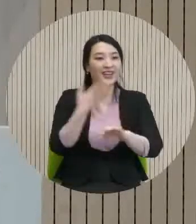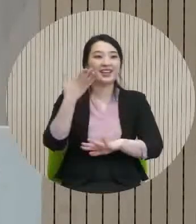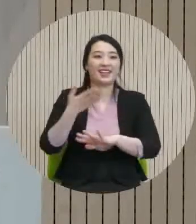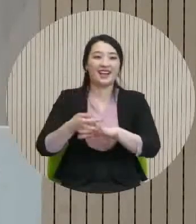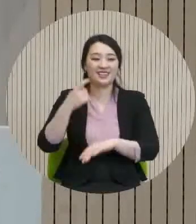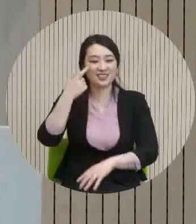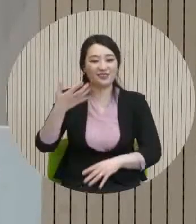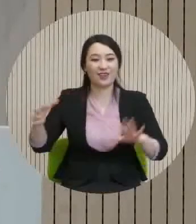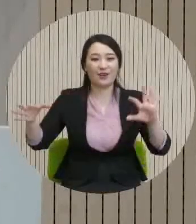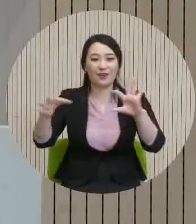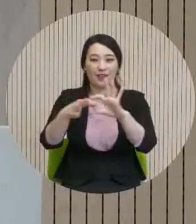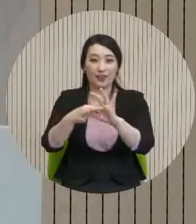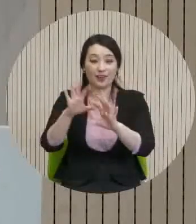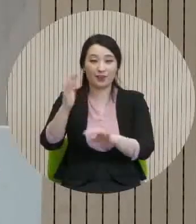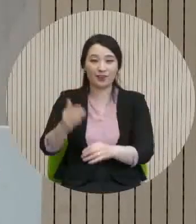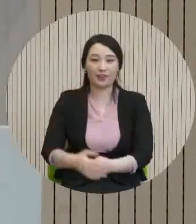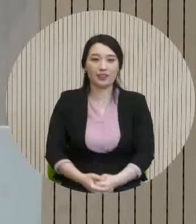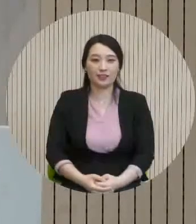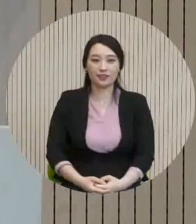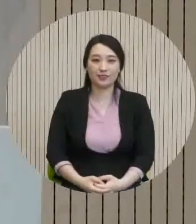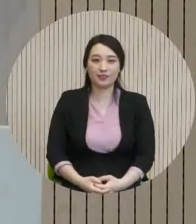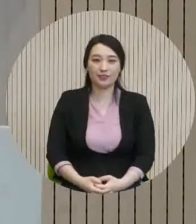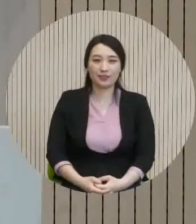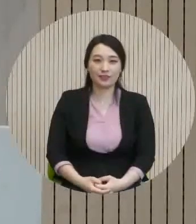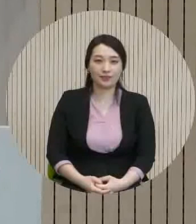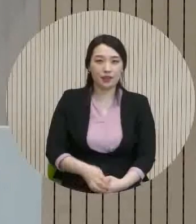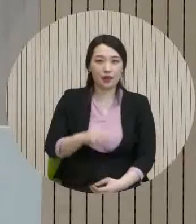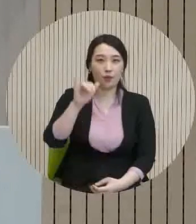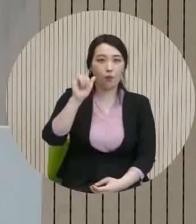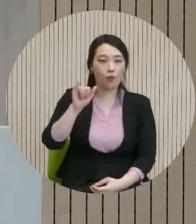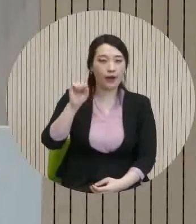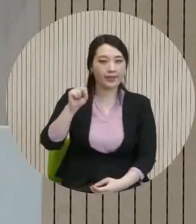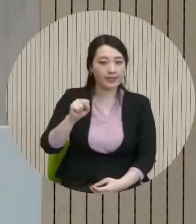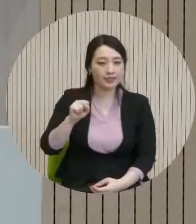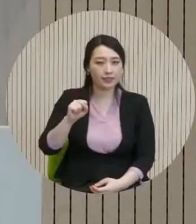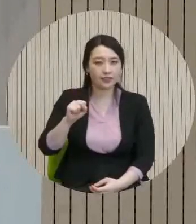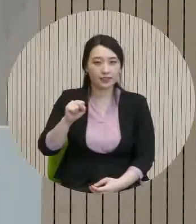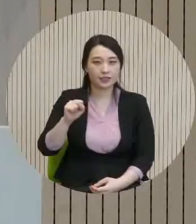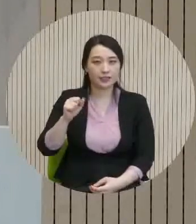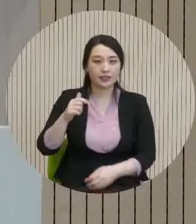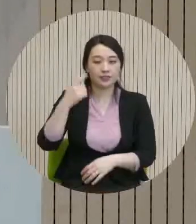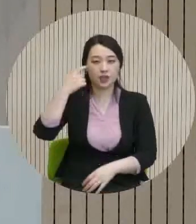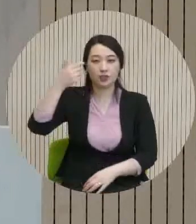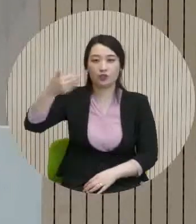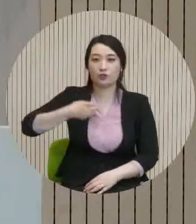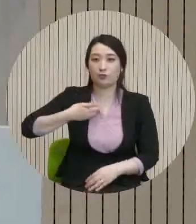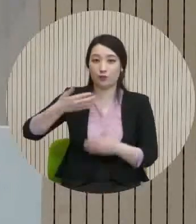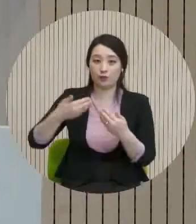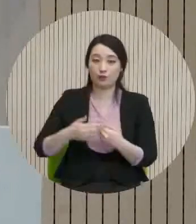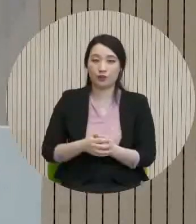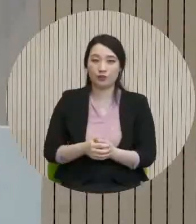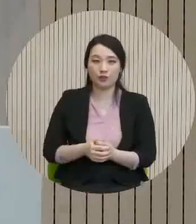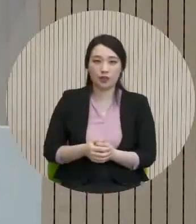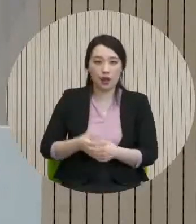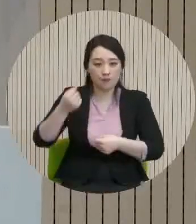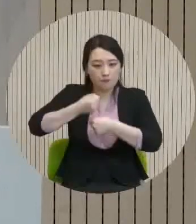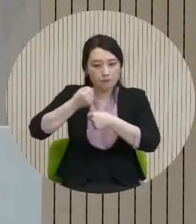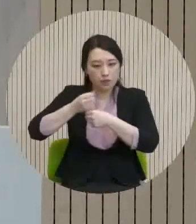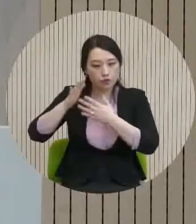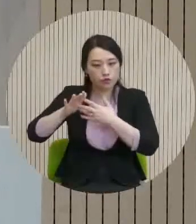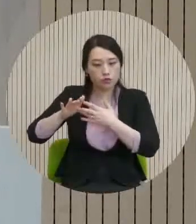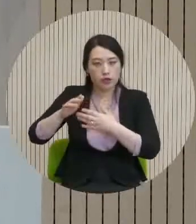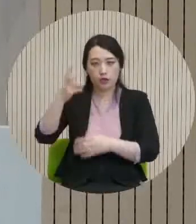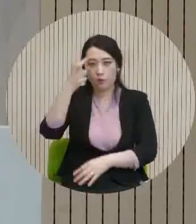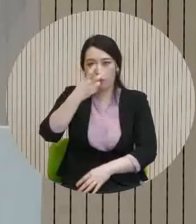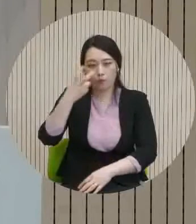So I believe this is related to the next question. The YS put up this question that after